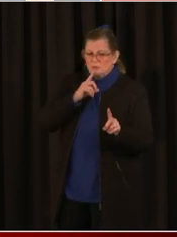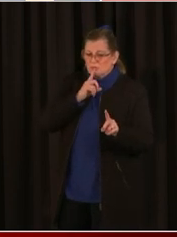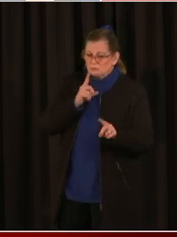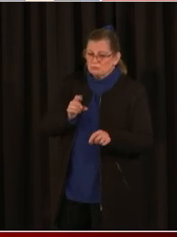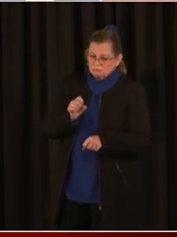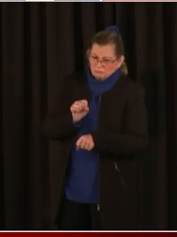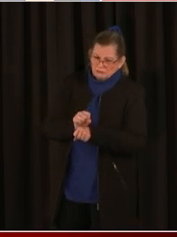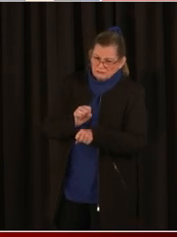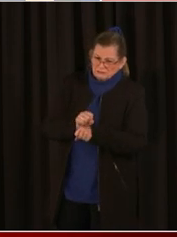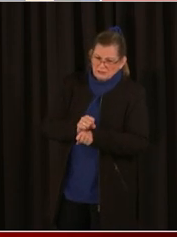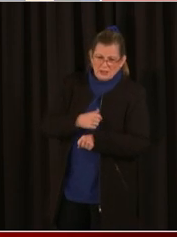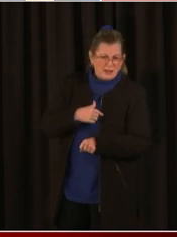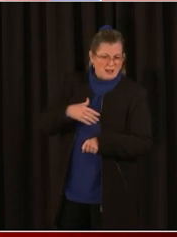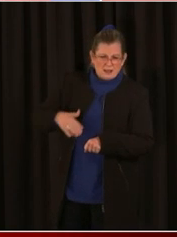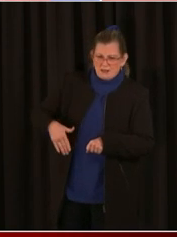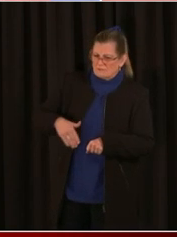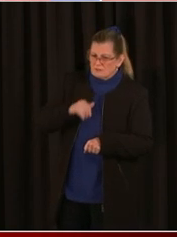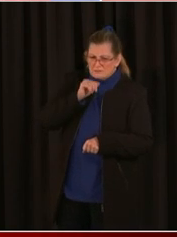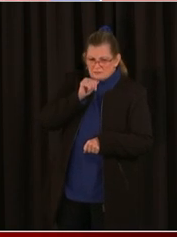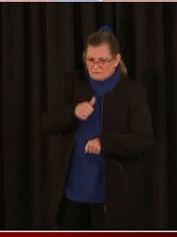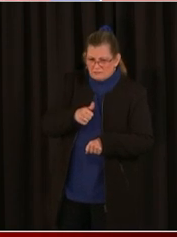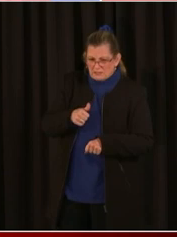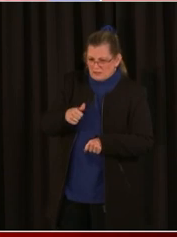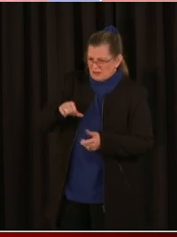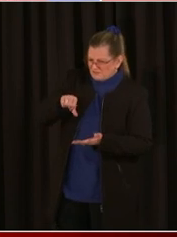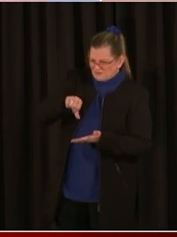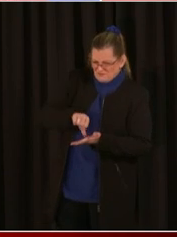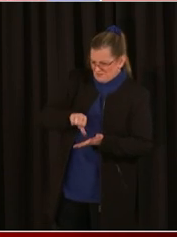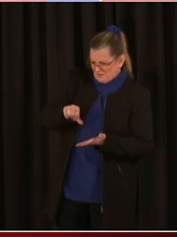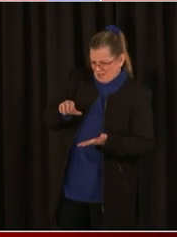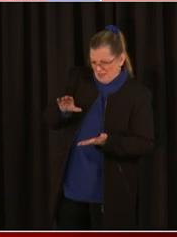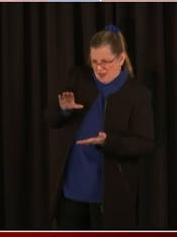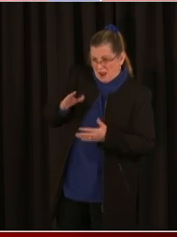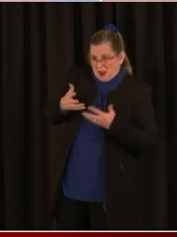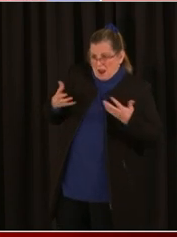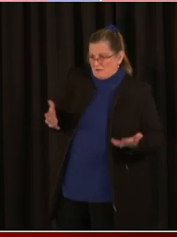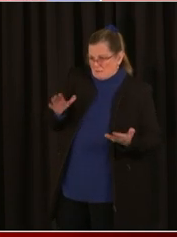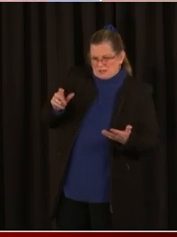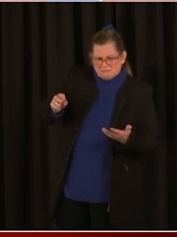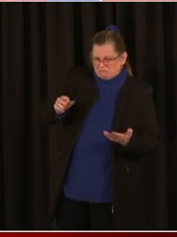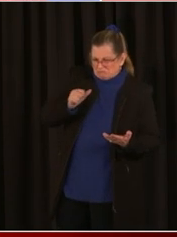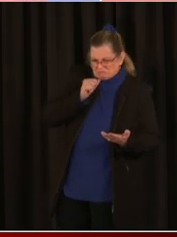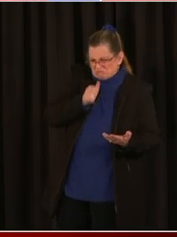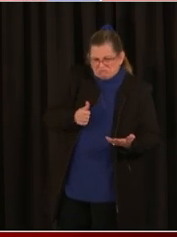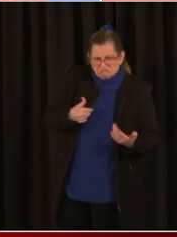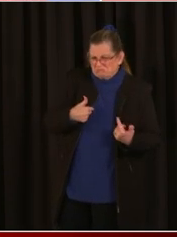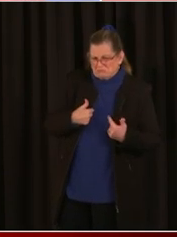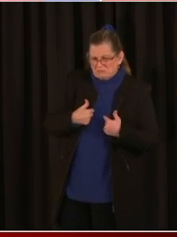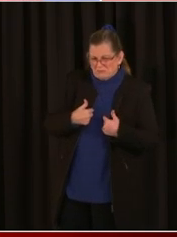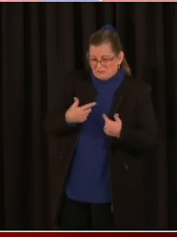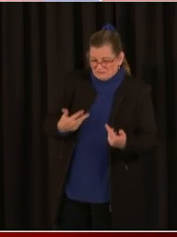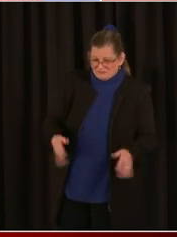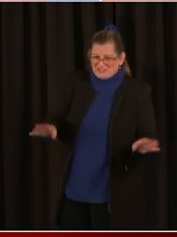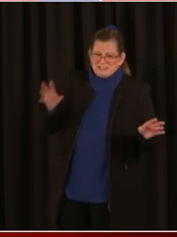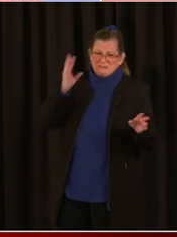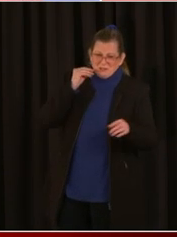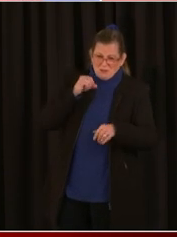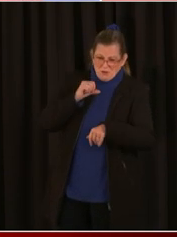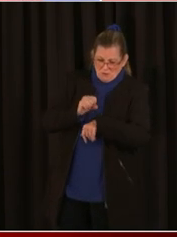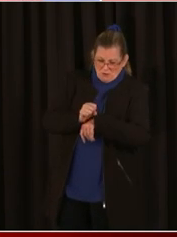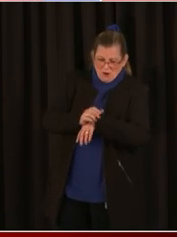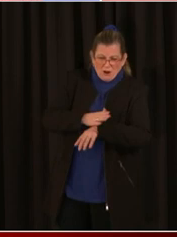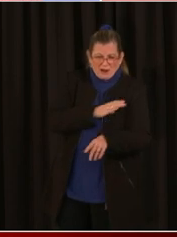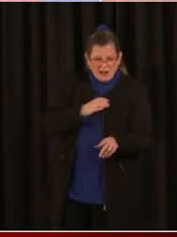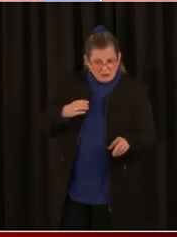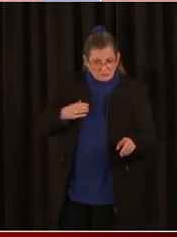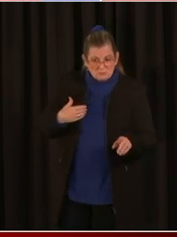it is true that I have not vetoed a lot of bills because it is, as a person who's been on the council and sits in this seat,